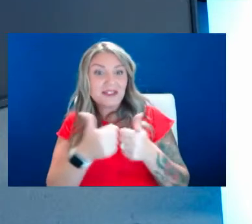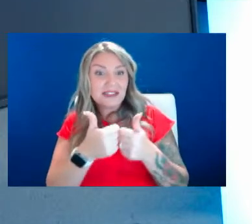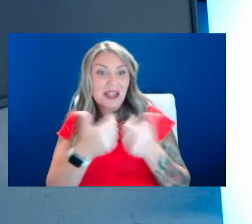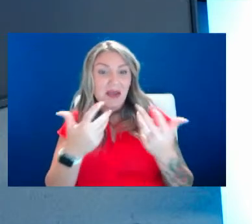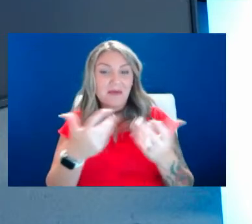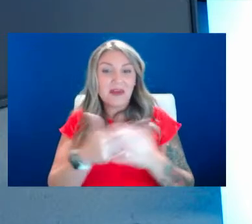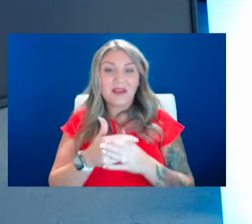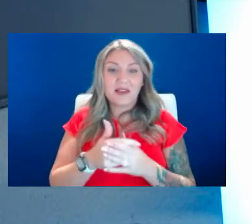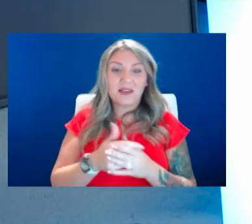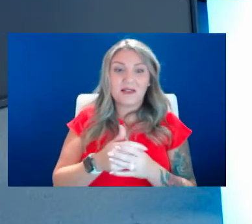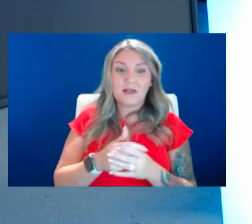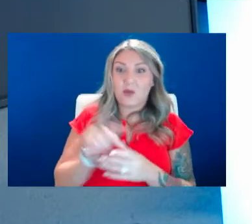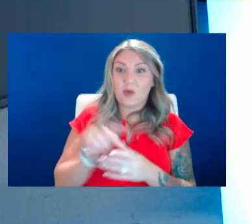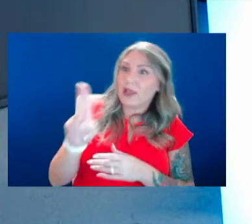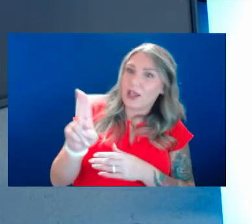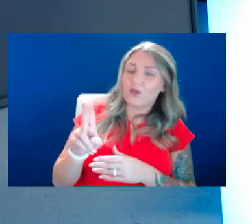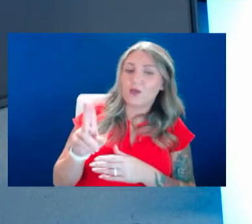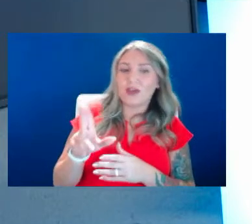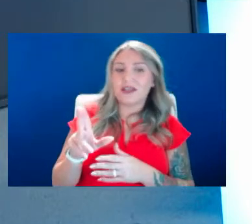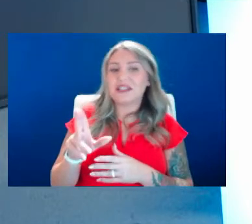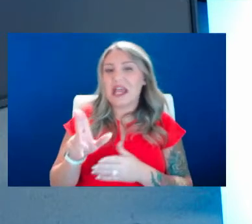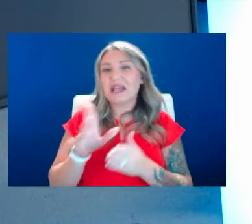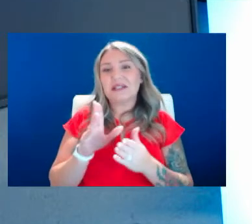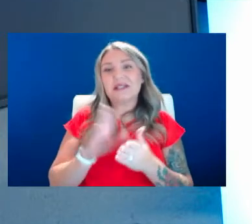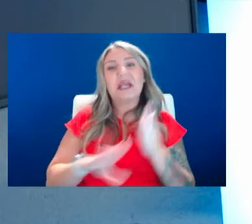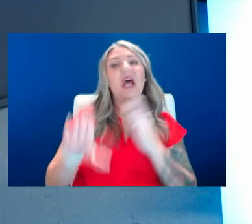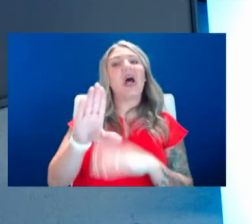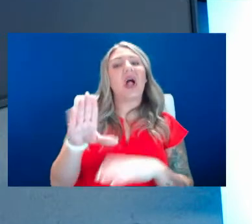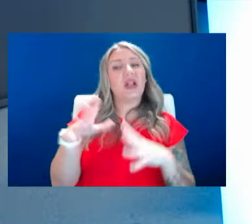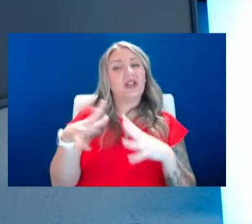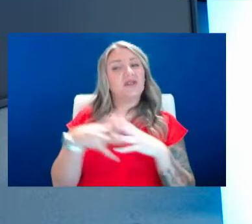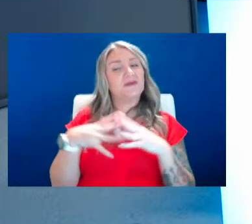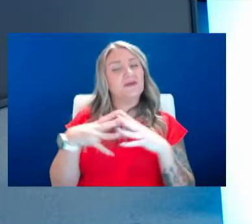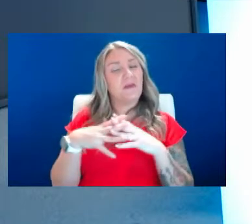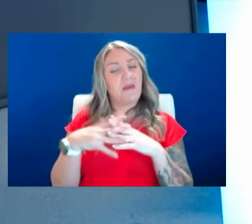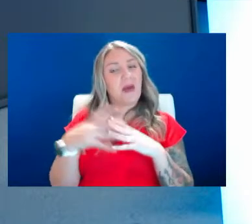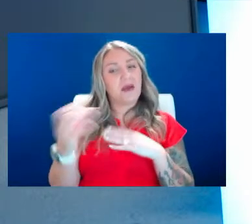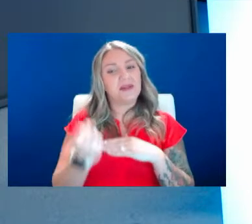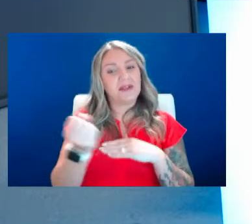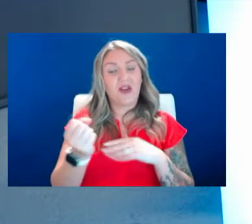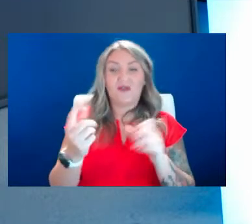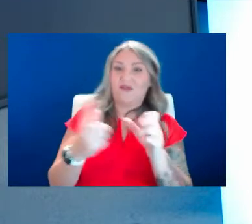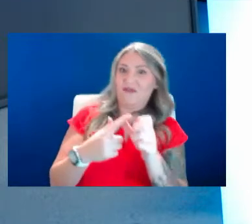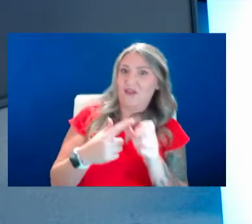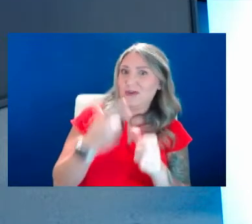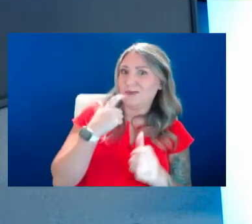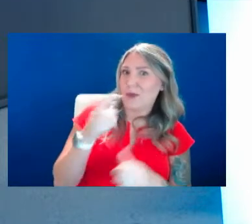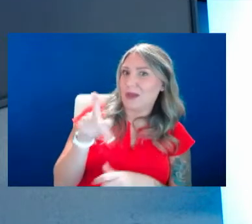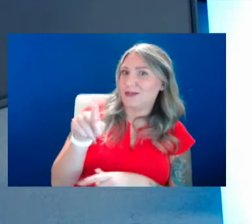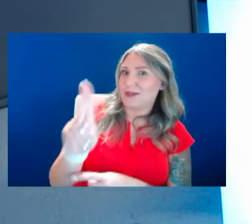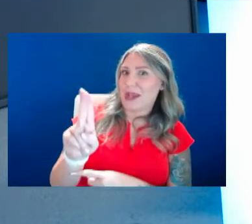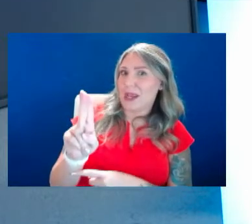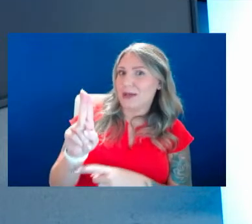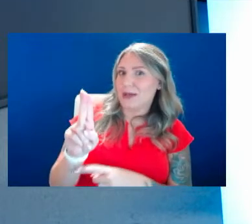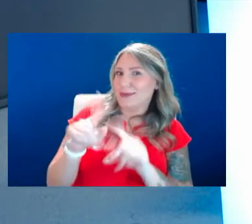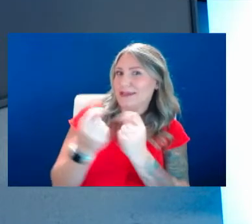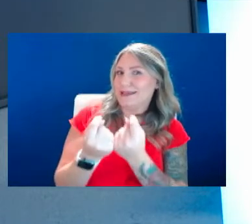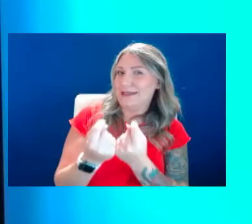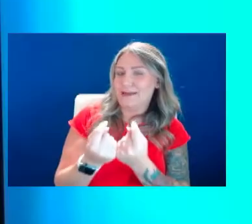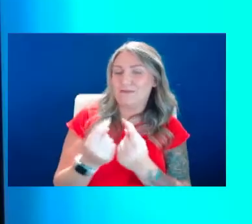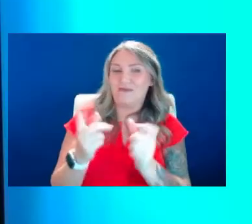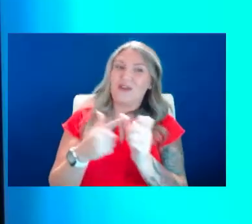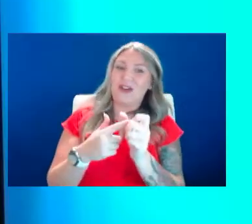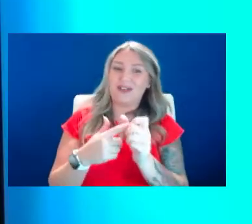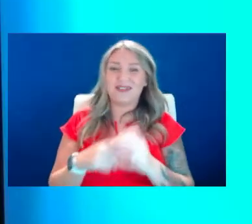KU. It's a big college football Saturday. Yeah. So first things first. Let's watch our KU. Yes. KU team first. First things first.